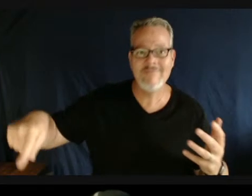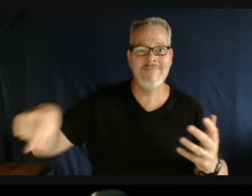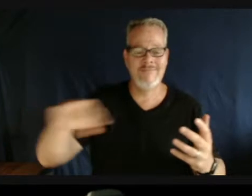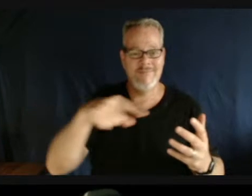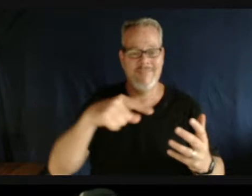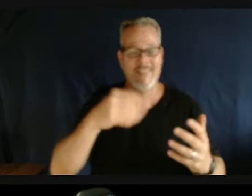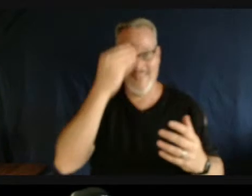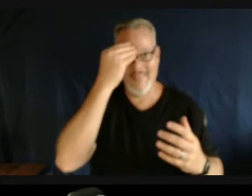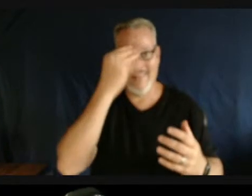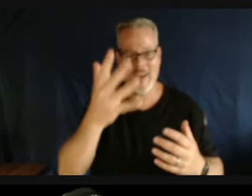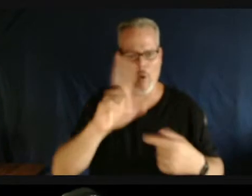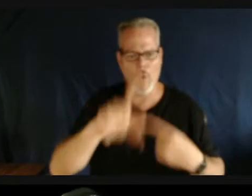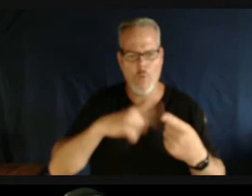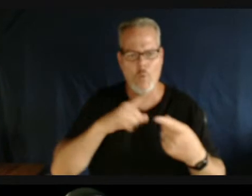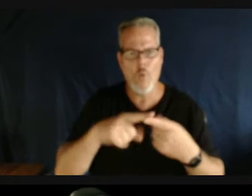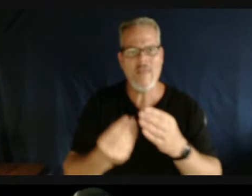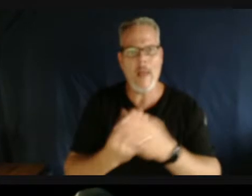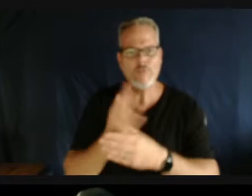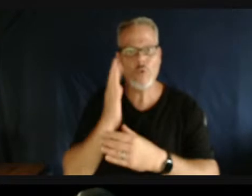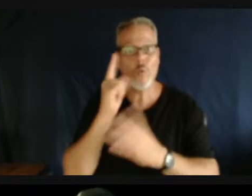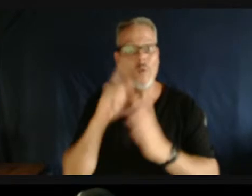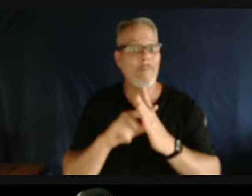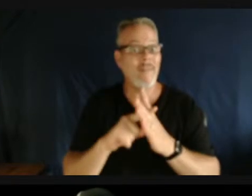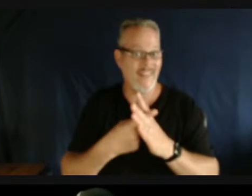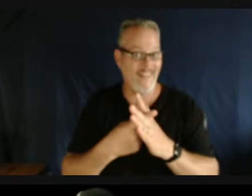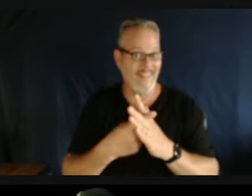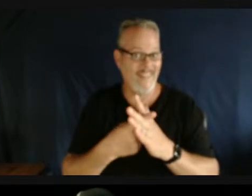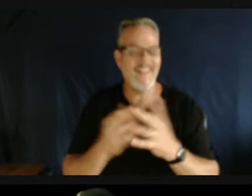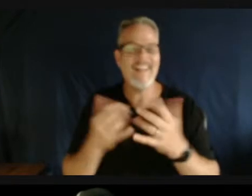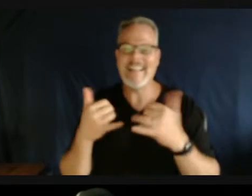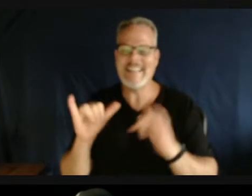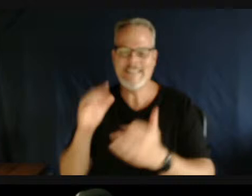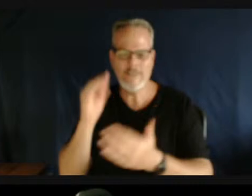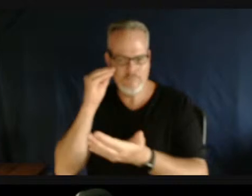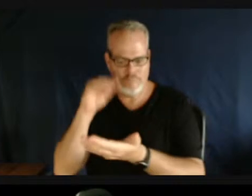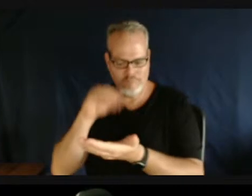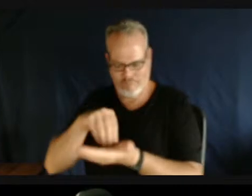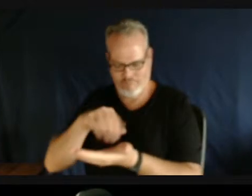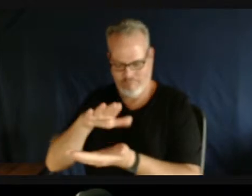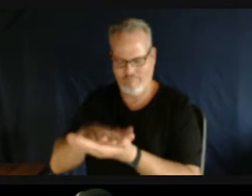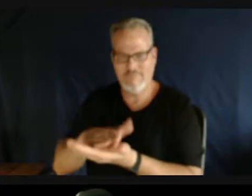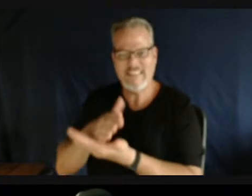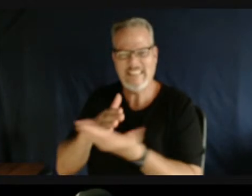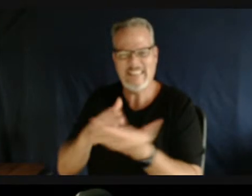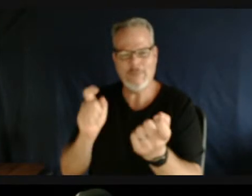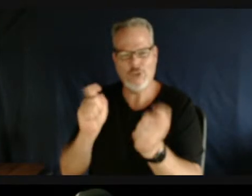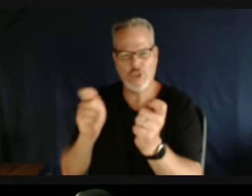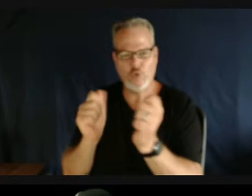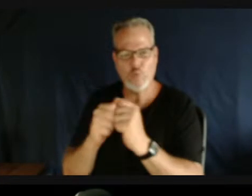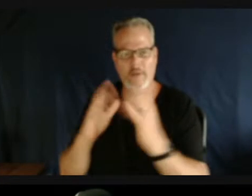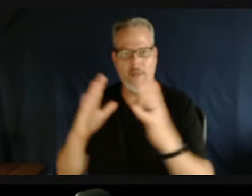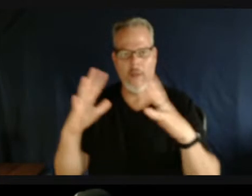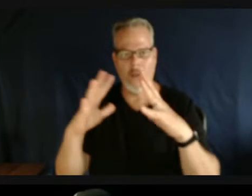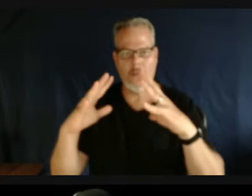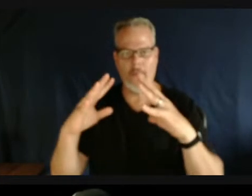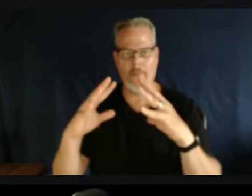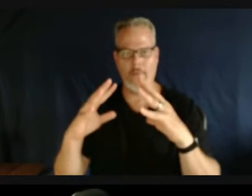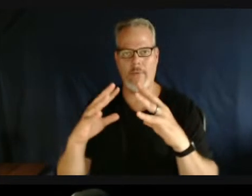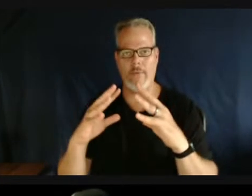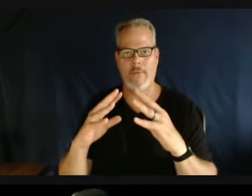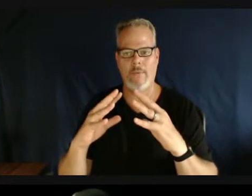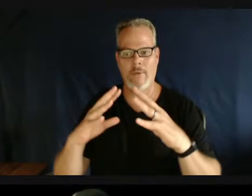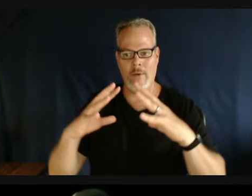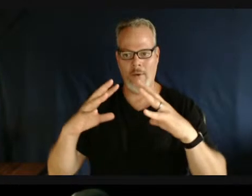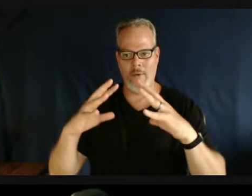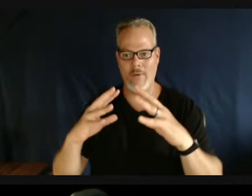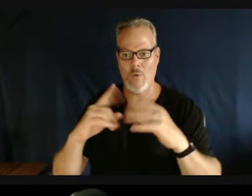could begin. And I do still note that changes such as decrease in the inflation rate or severe blockage of the